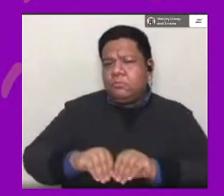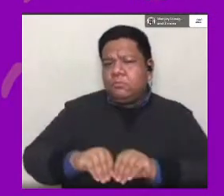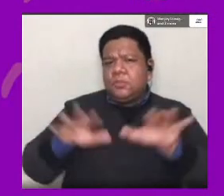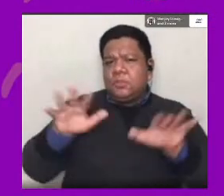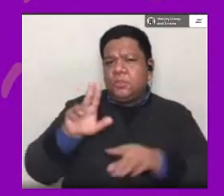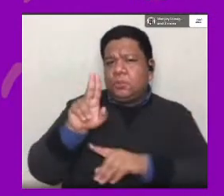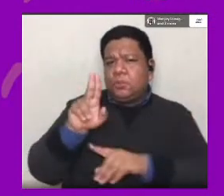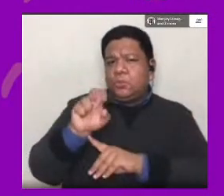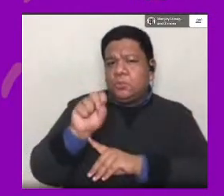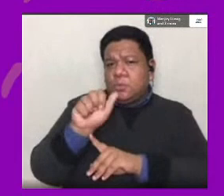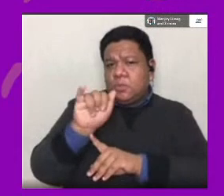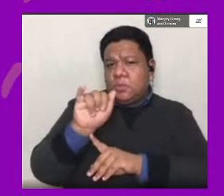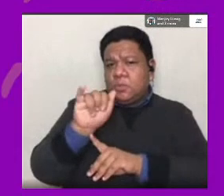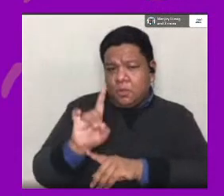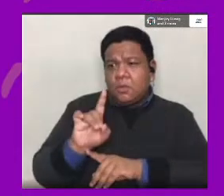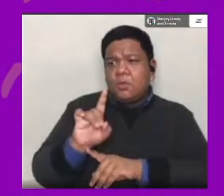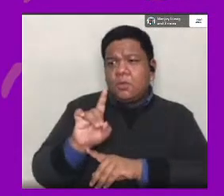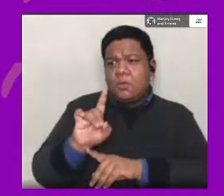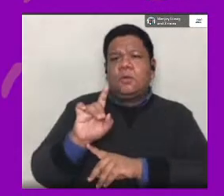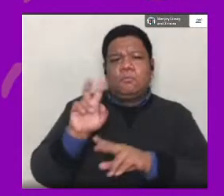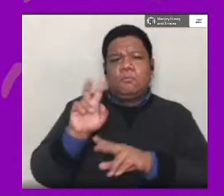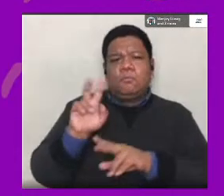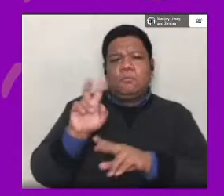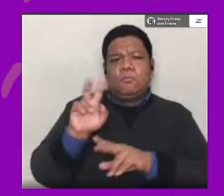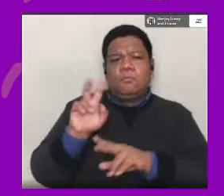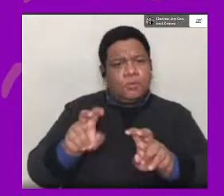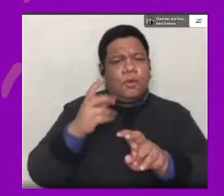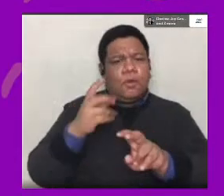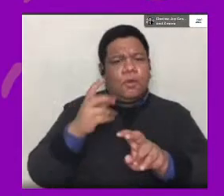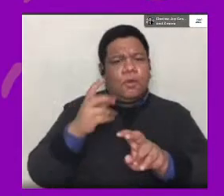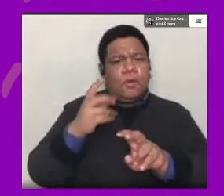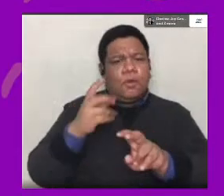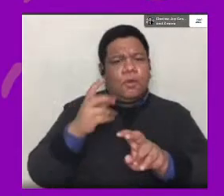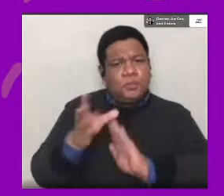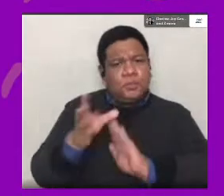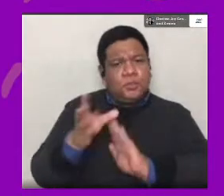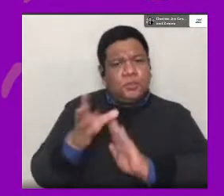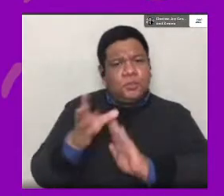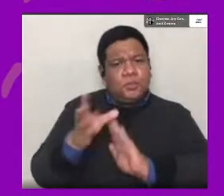USAID policy and toolkit.